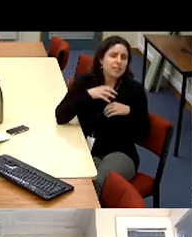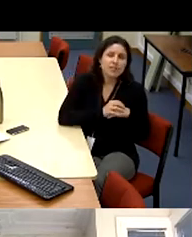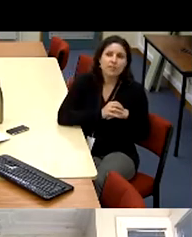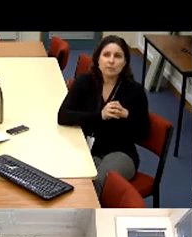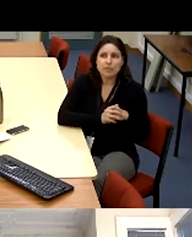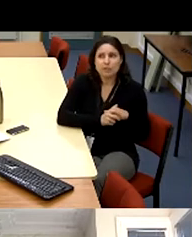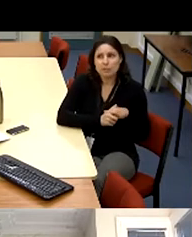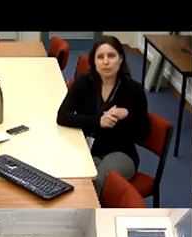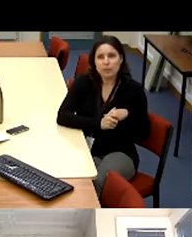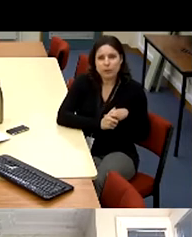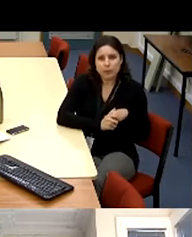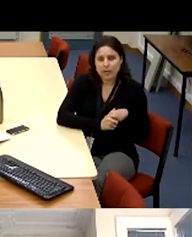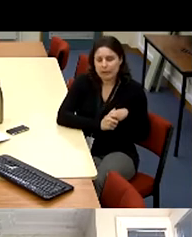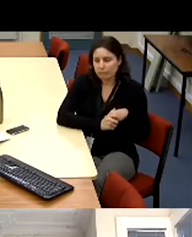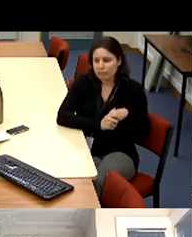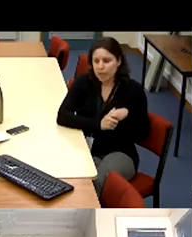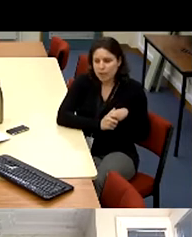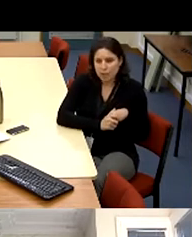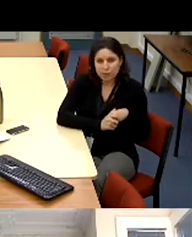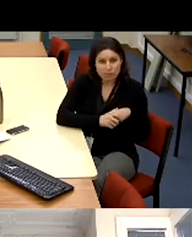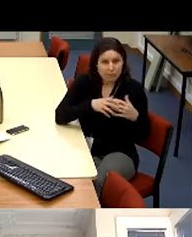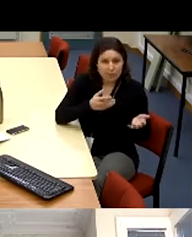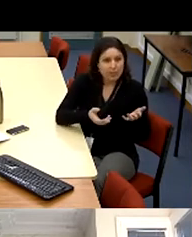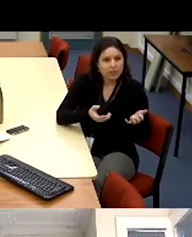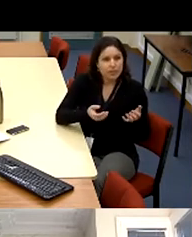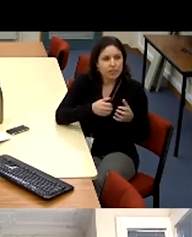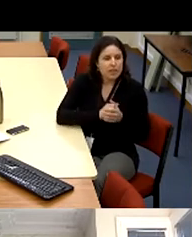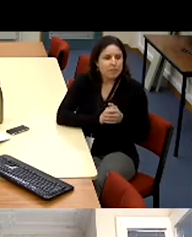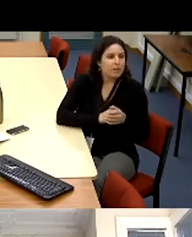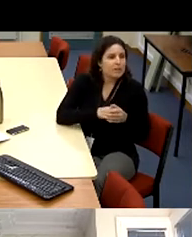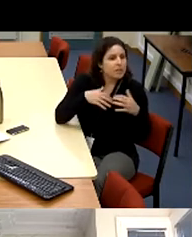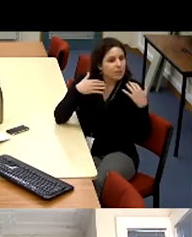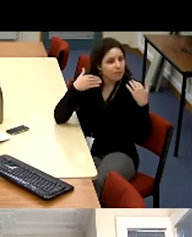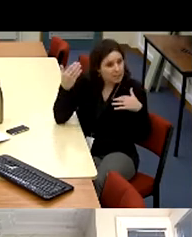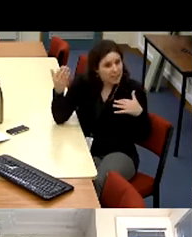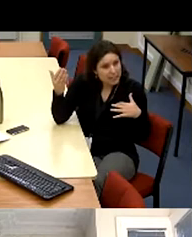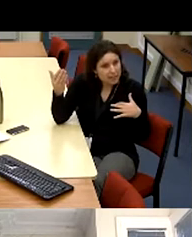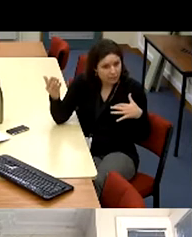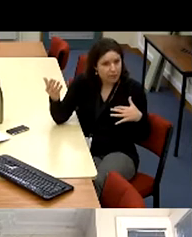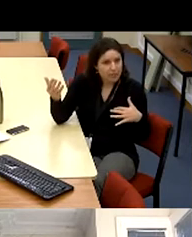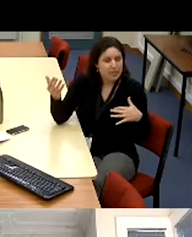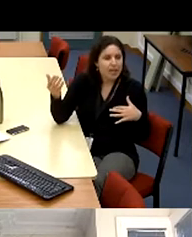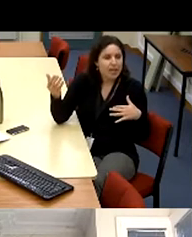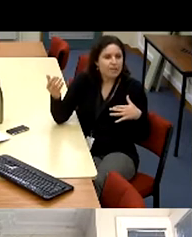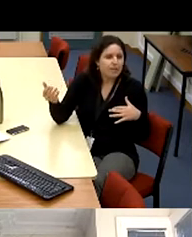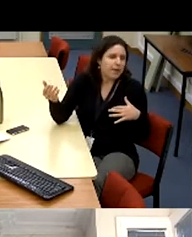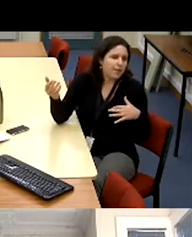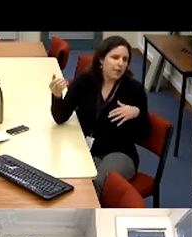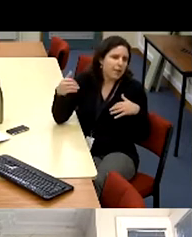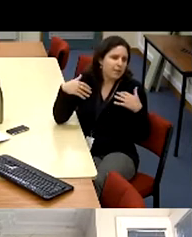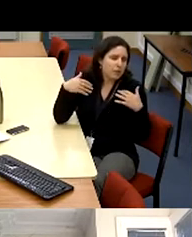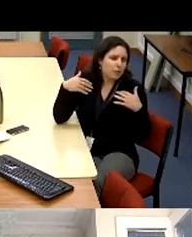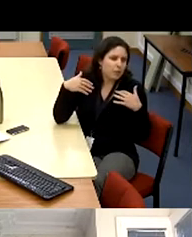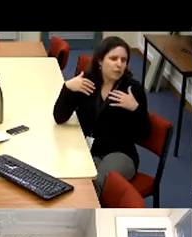constantly, especially those people who, you know, from African country, because they were so physically different, they felt